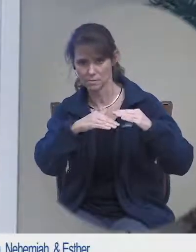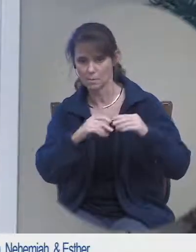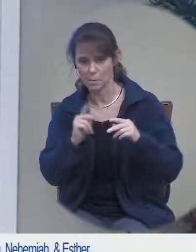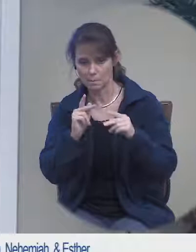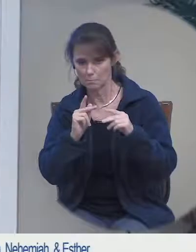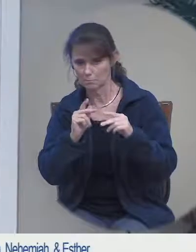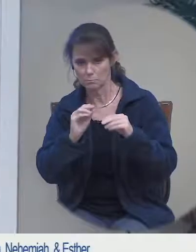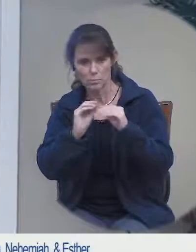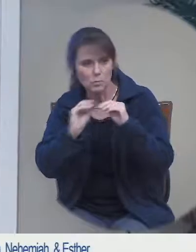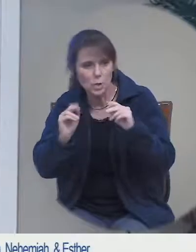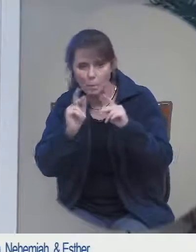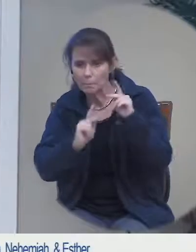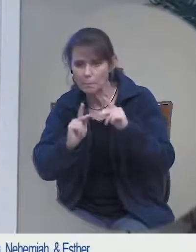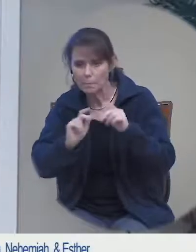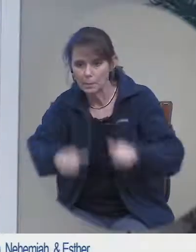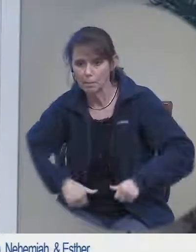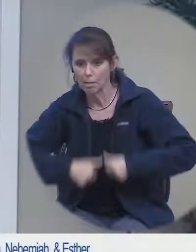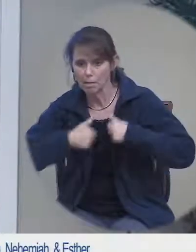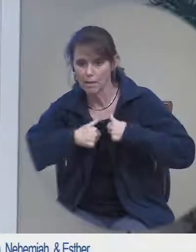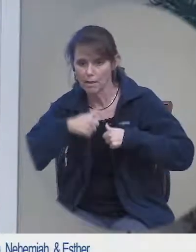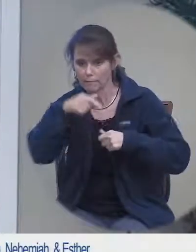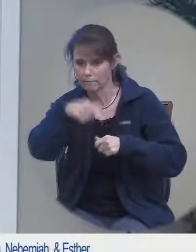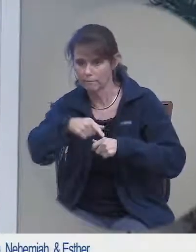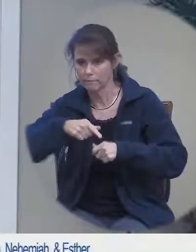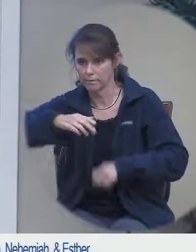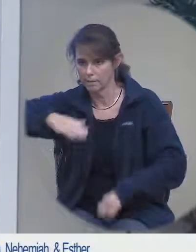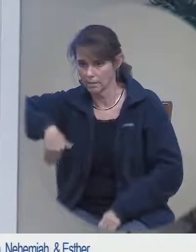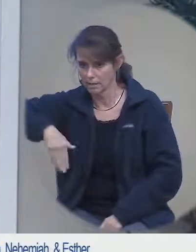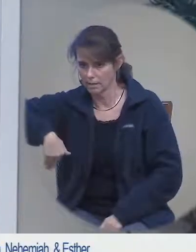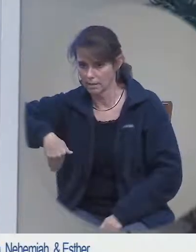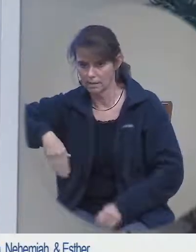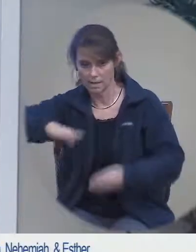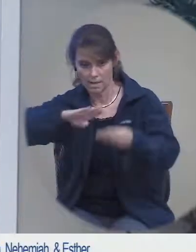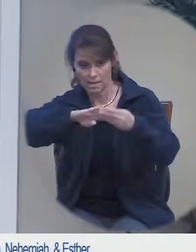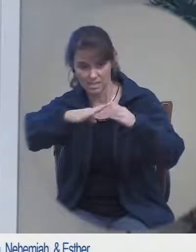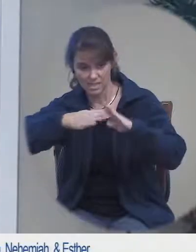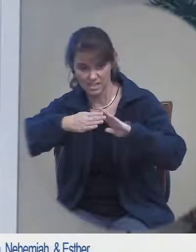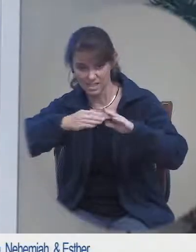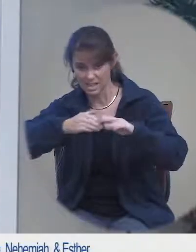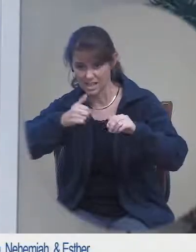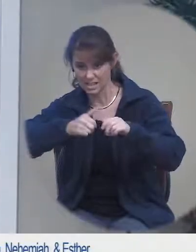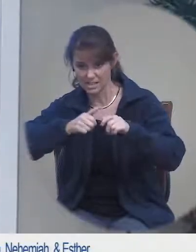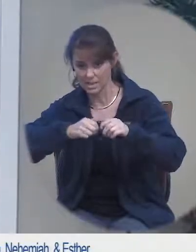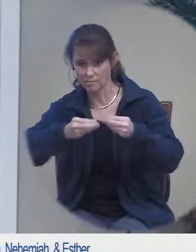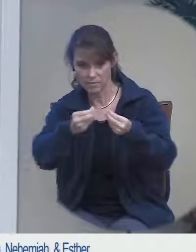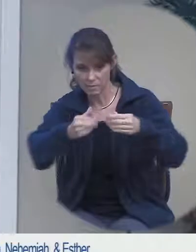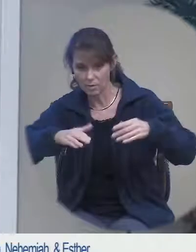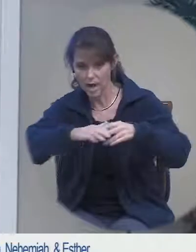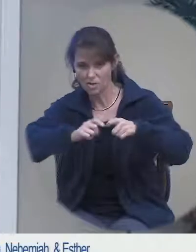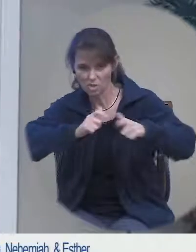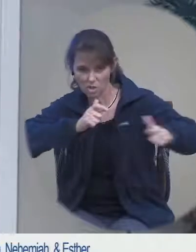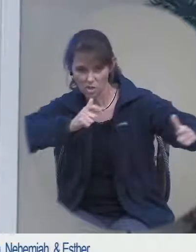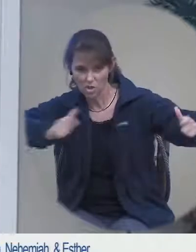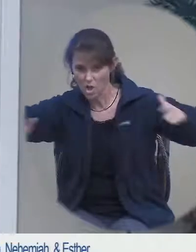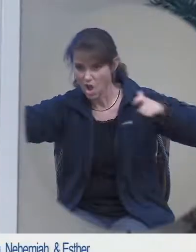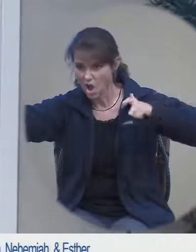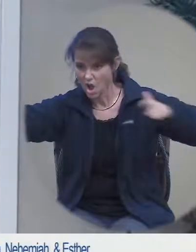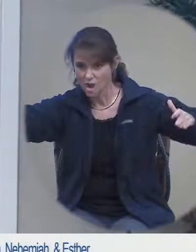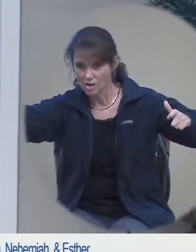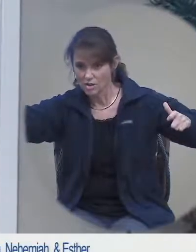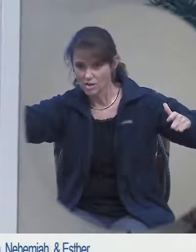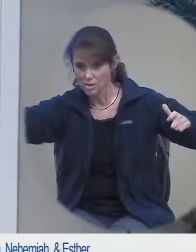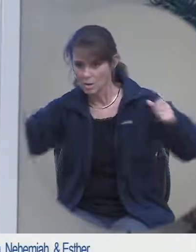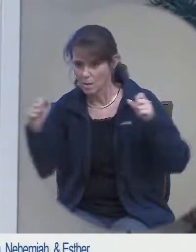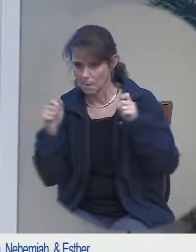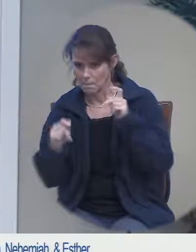chapter 7 and look, if you will, in verse 4. Now the city was large and spacious, but the people in it were few, and